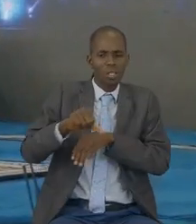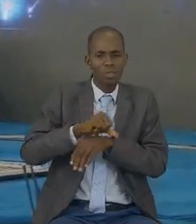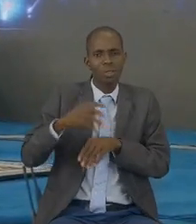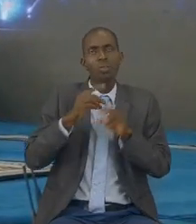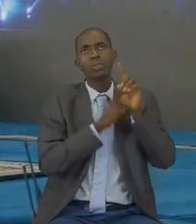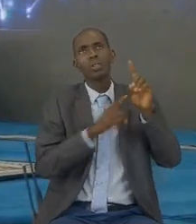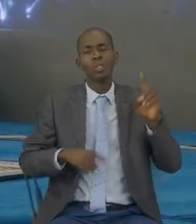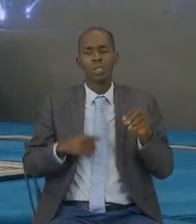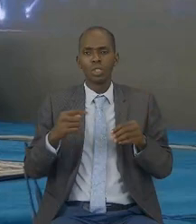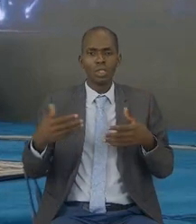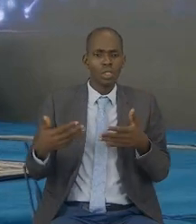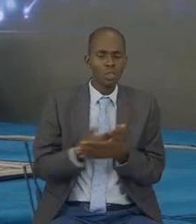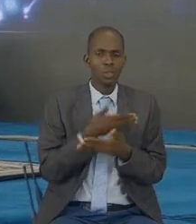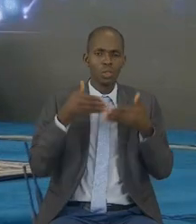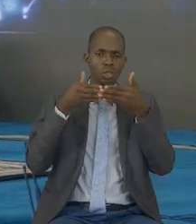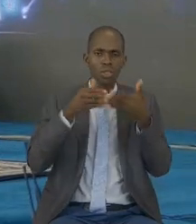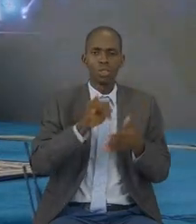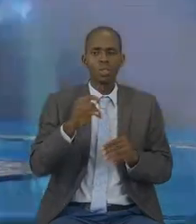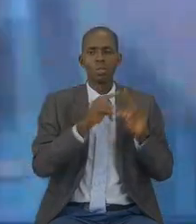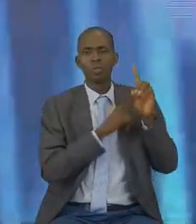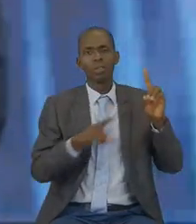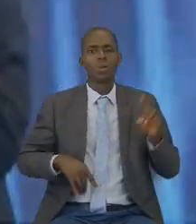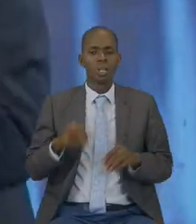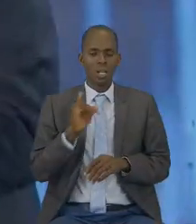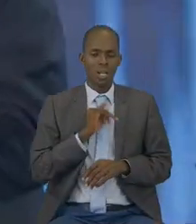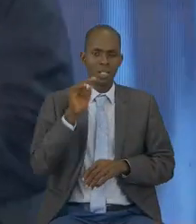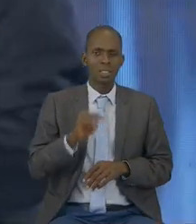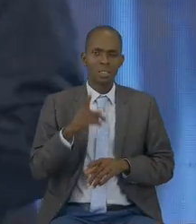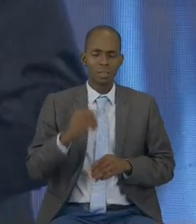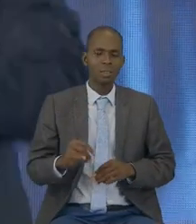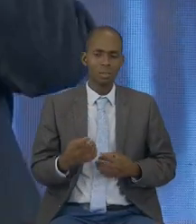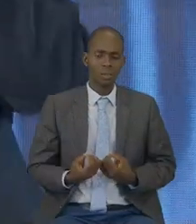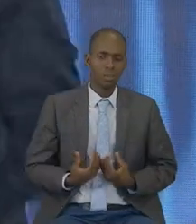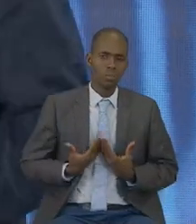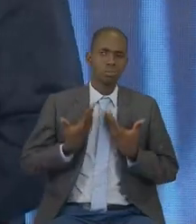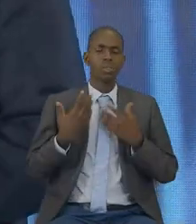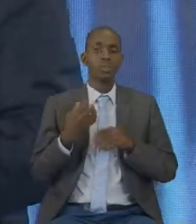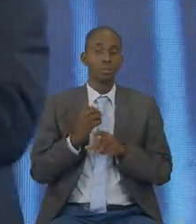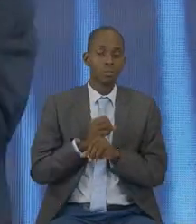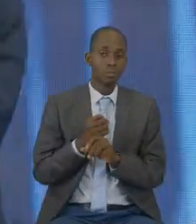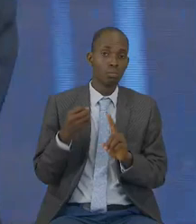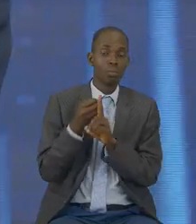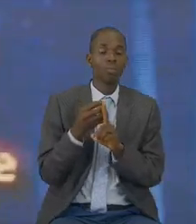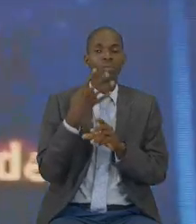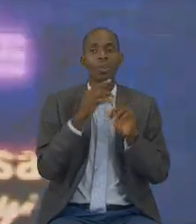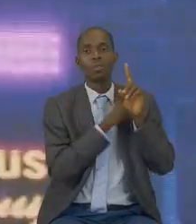at the new directives of the Lord, and I need the impartation afresh in my life. It is